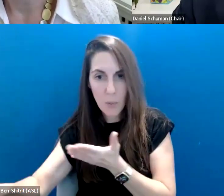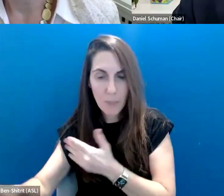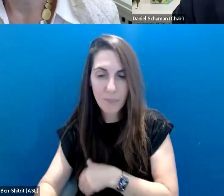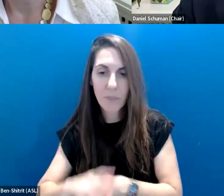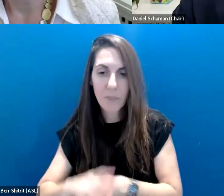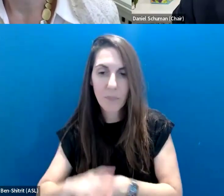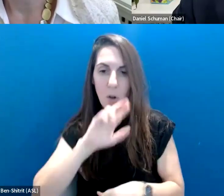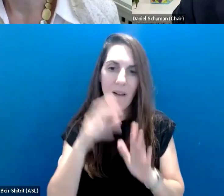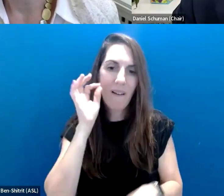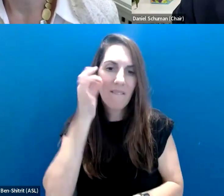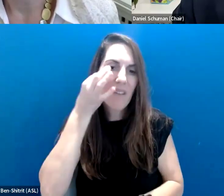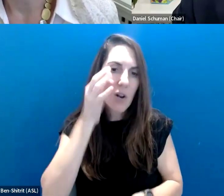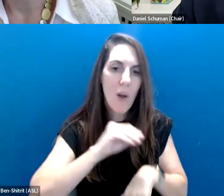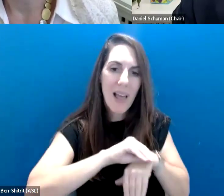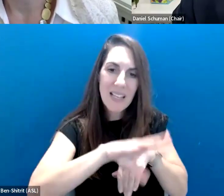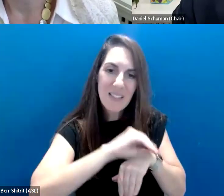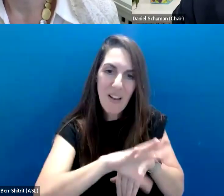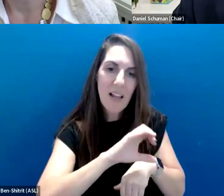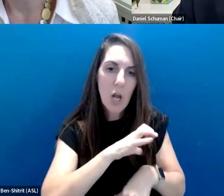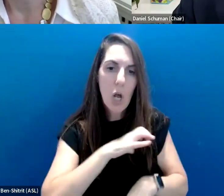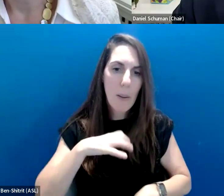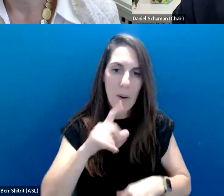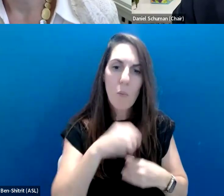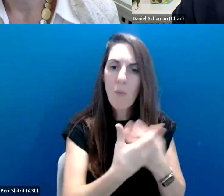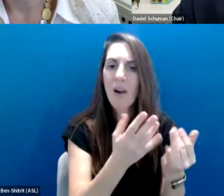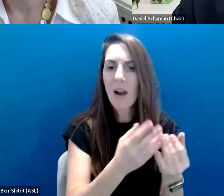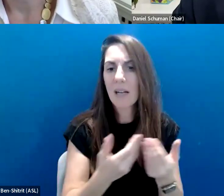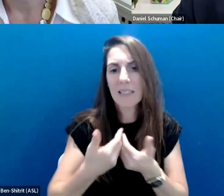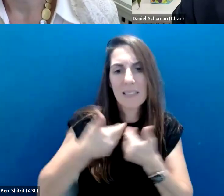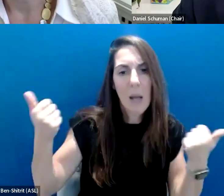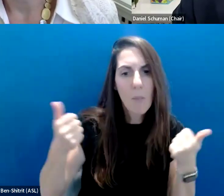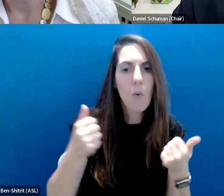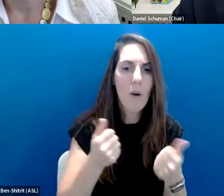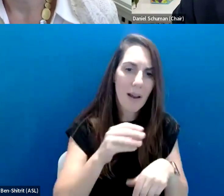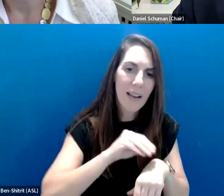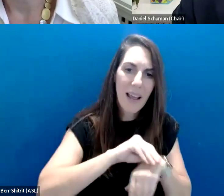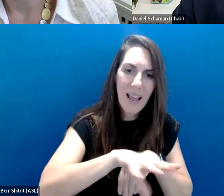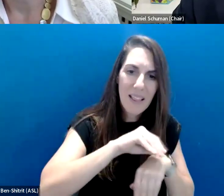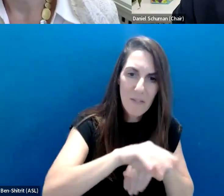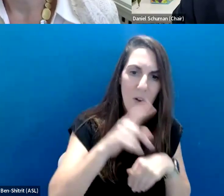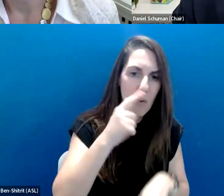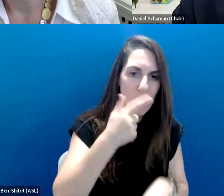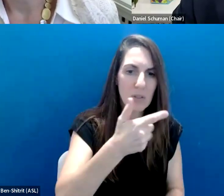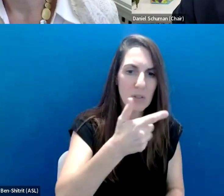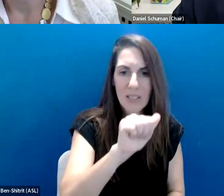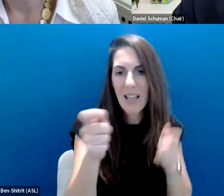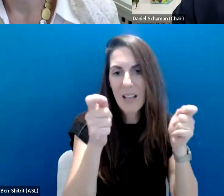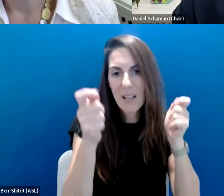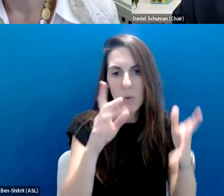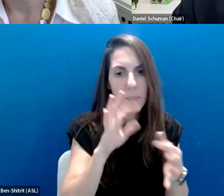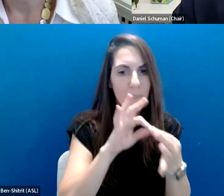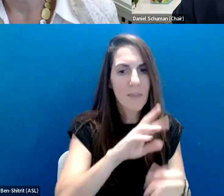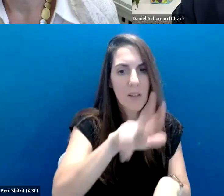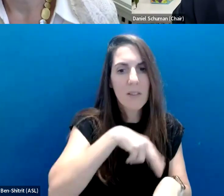Federal Advisory Committee is to provide independent advice to the GSA administrator regarding the National Action Plan and